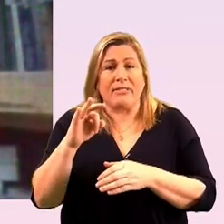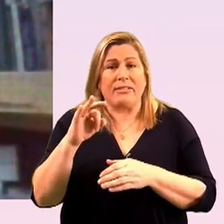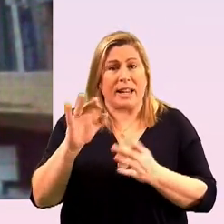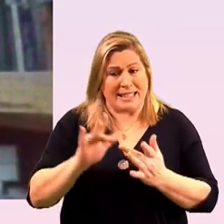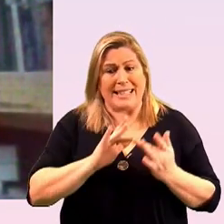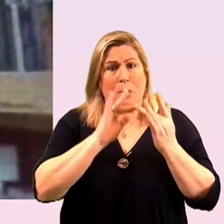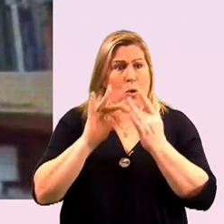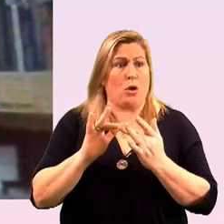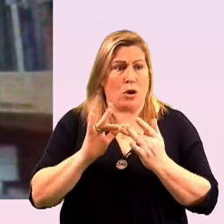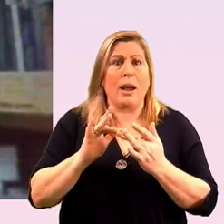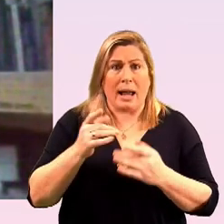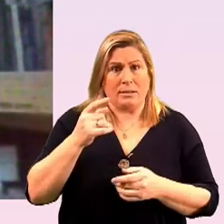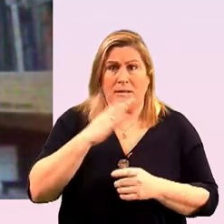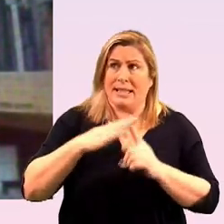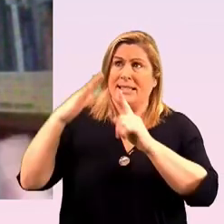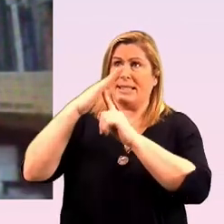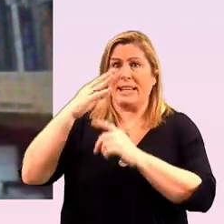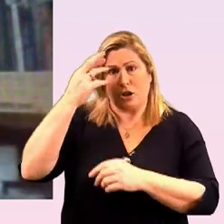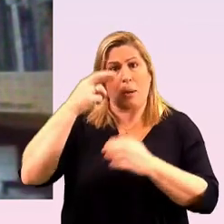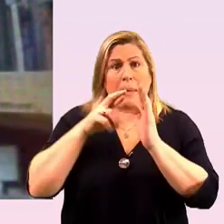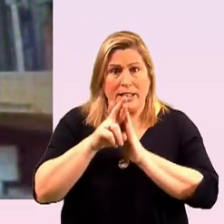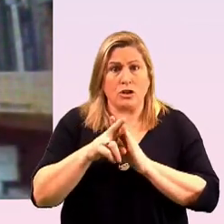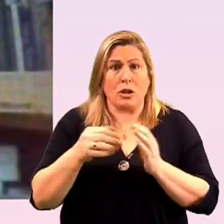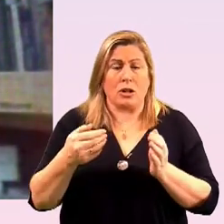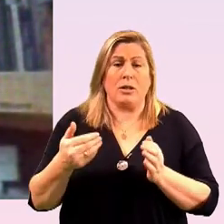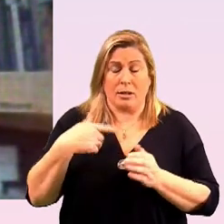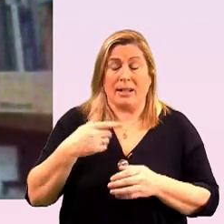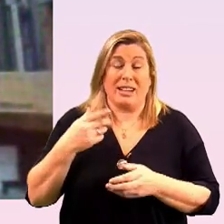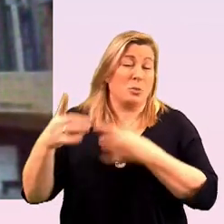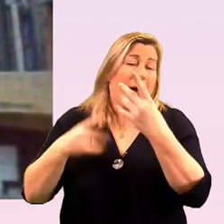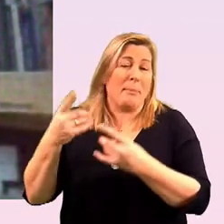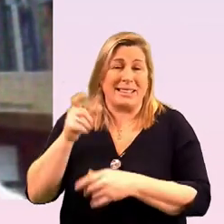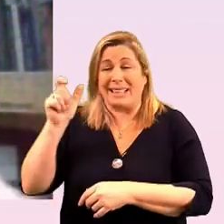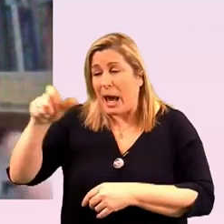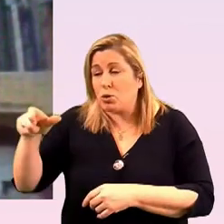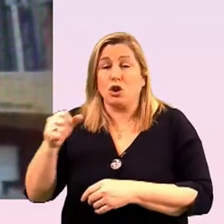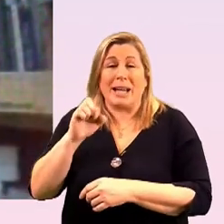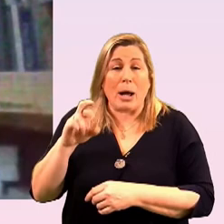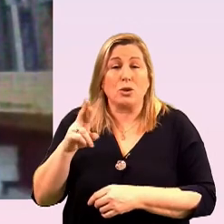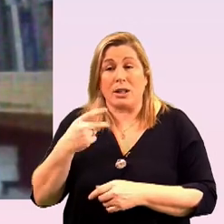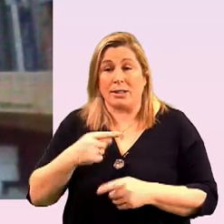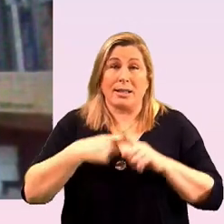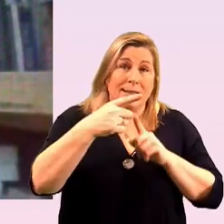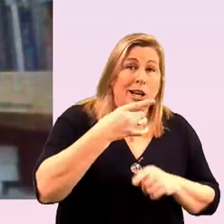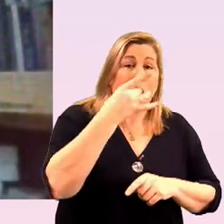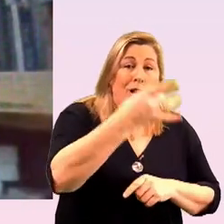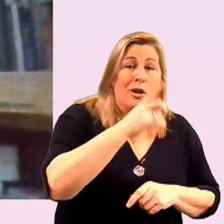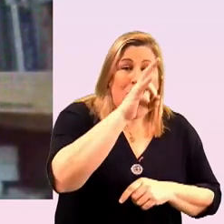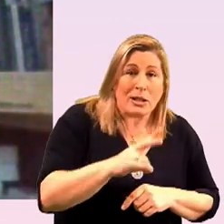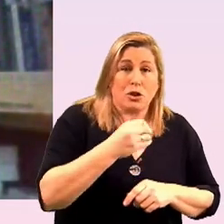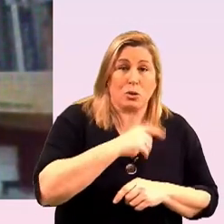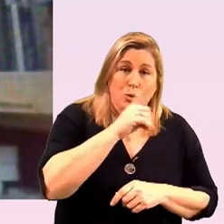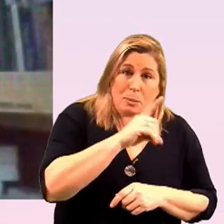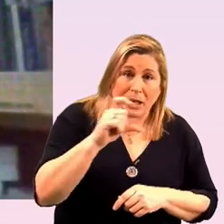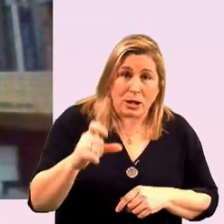answer, a senior manager then replies, this is what happens, they send in their council questions to whichever department